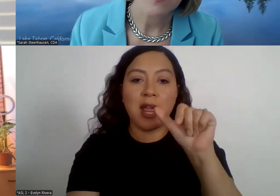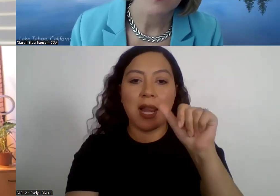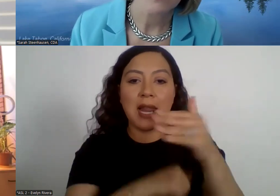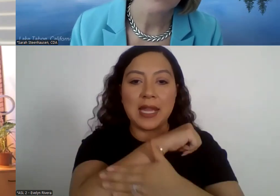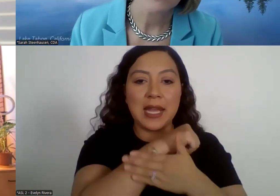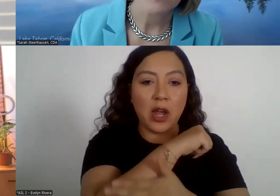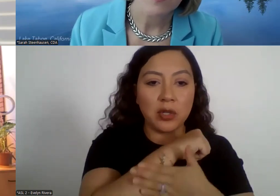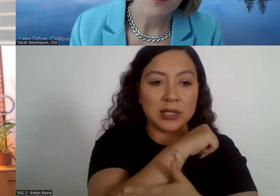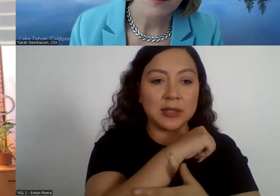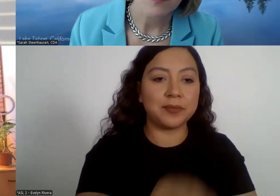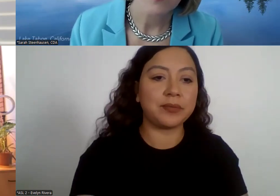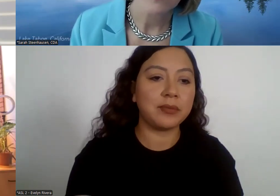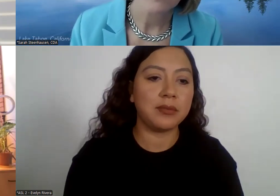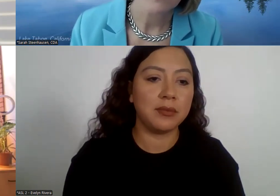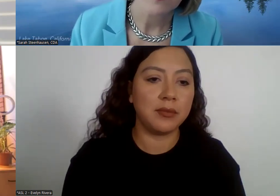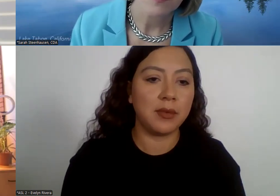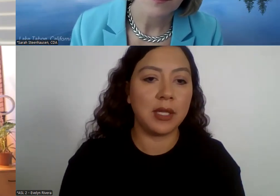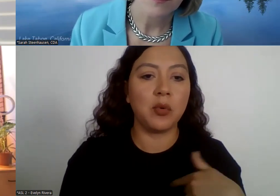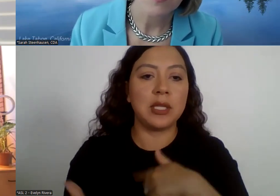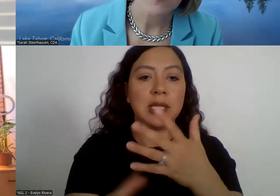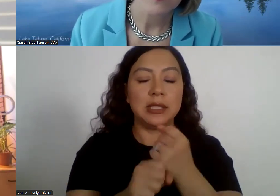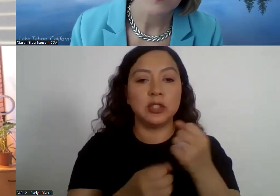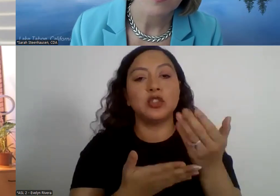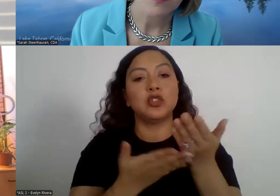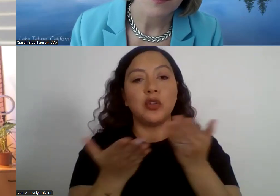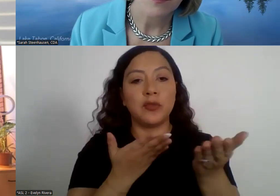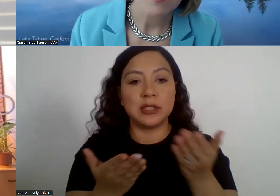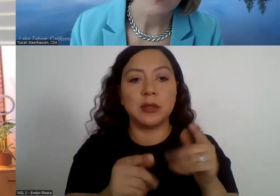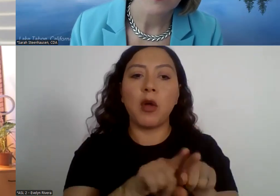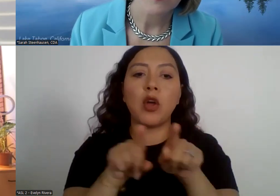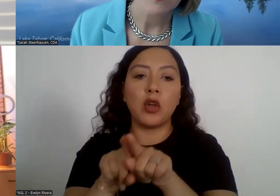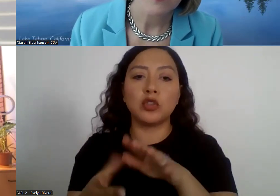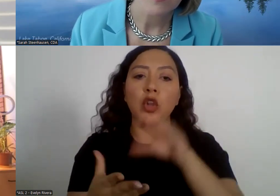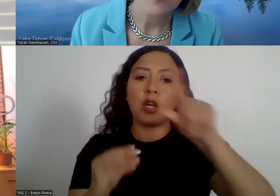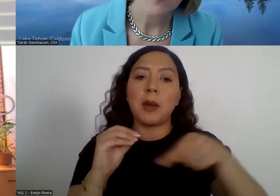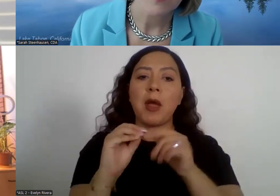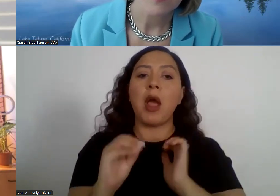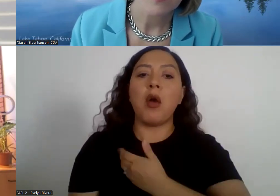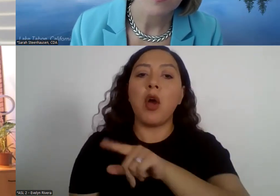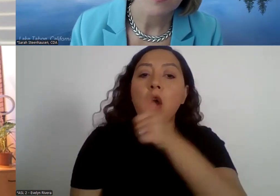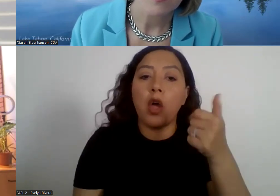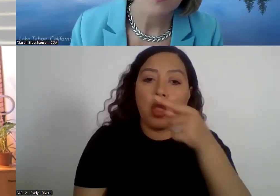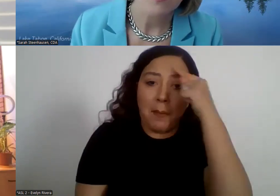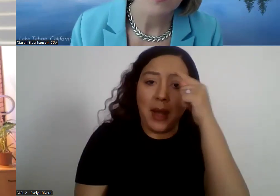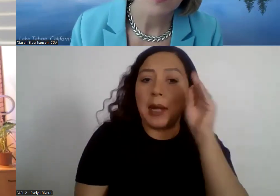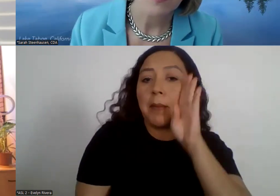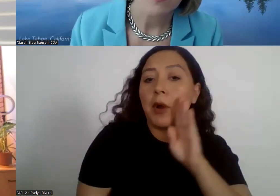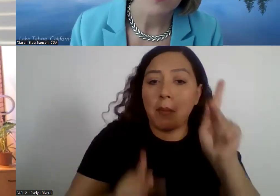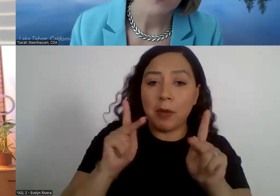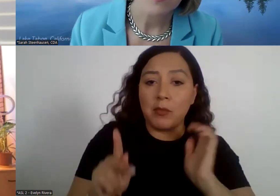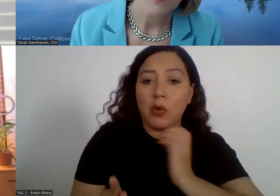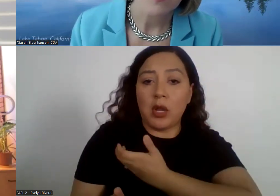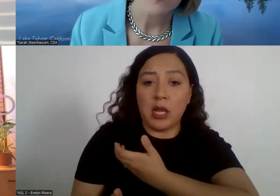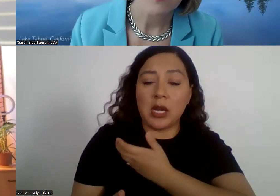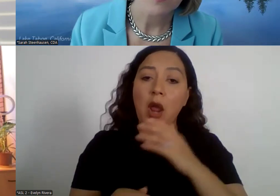for dementia in this space. I'm a part of the support group Actively Caring Through Sharing, which has been life-changing